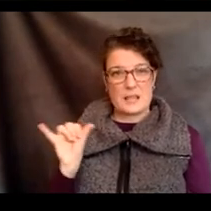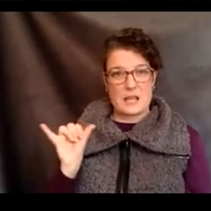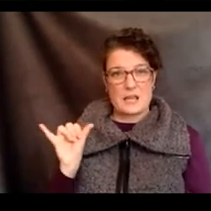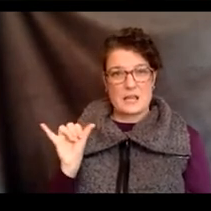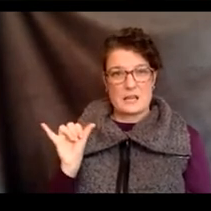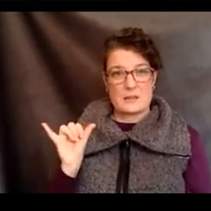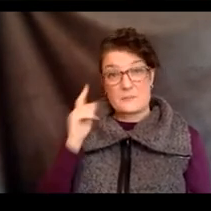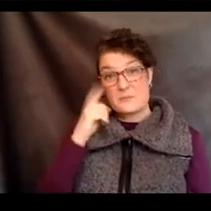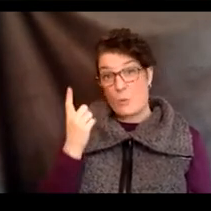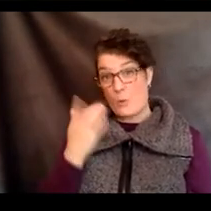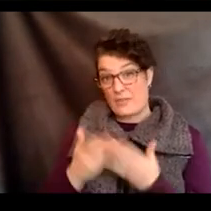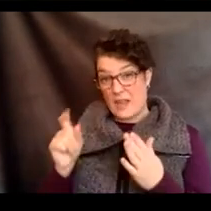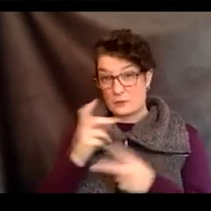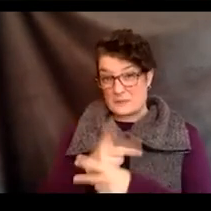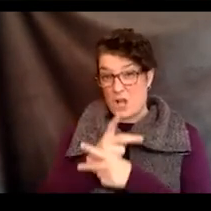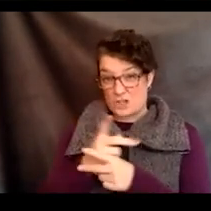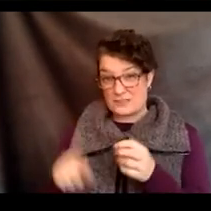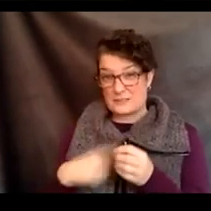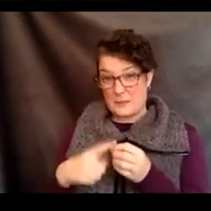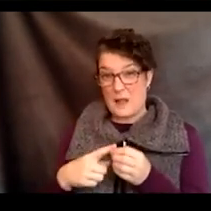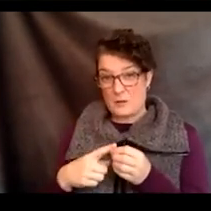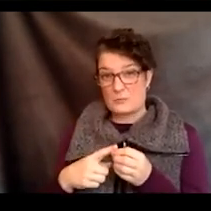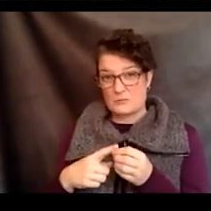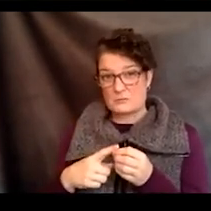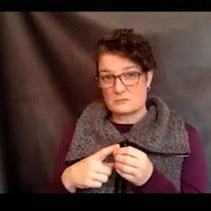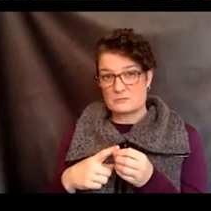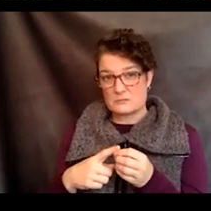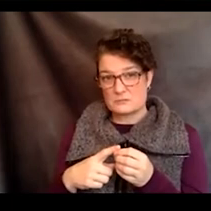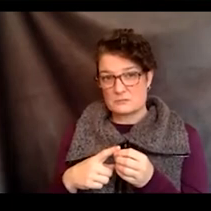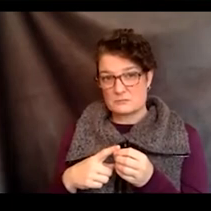I think the one thing that you have to be cautious about is that it's very much,